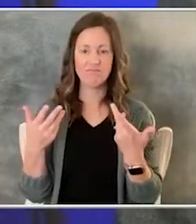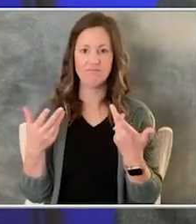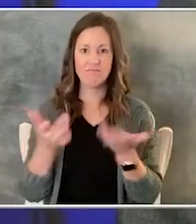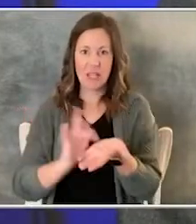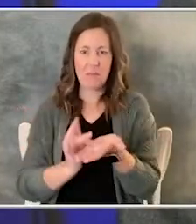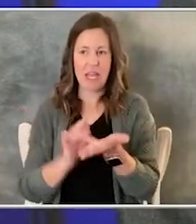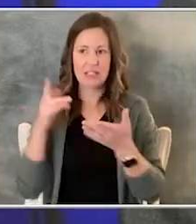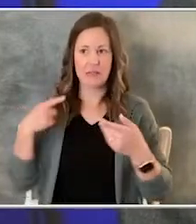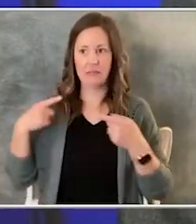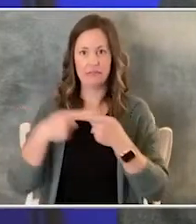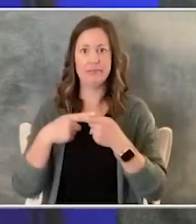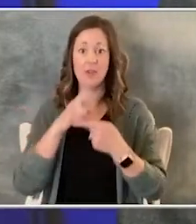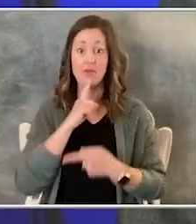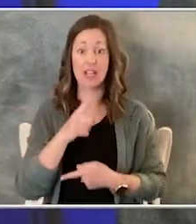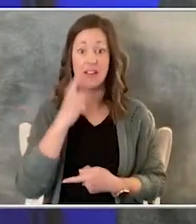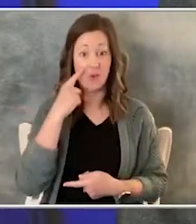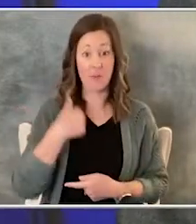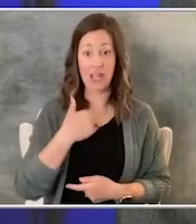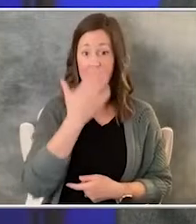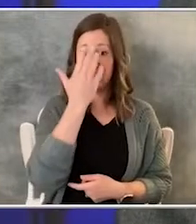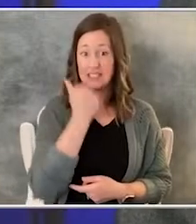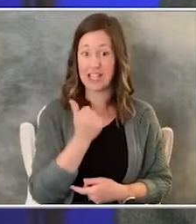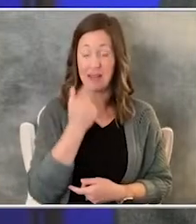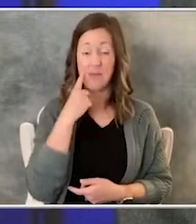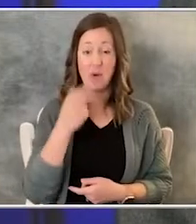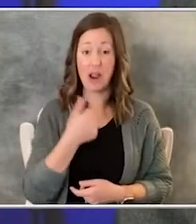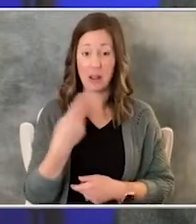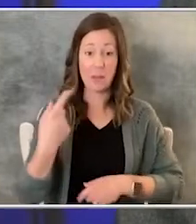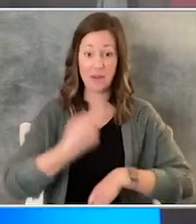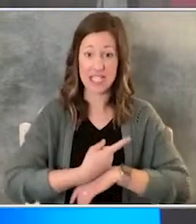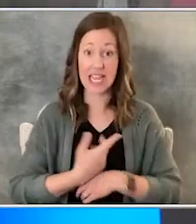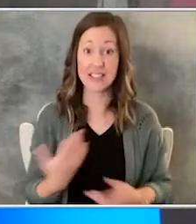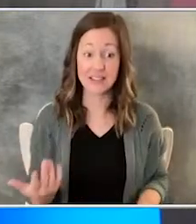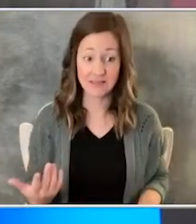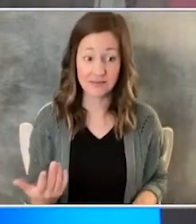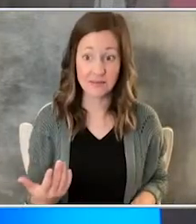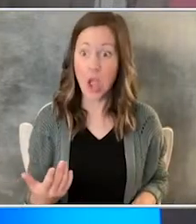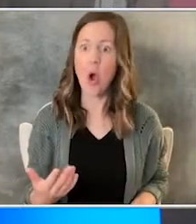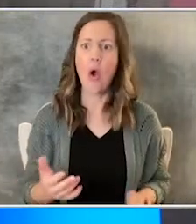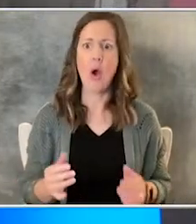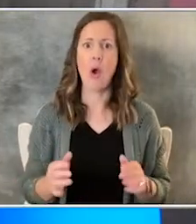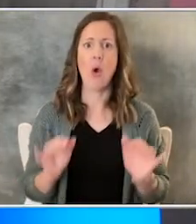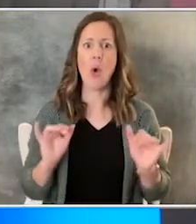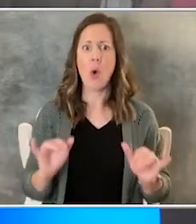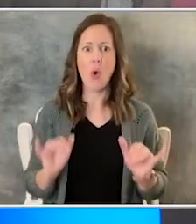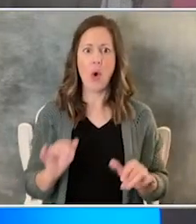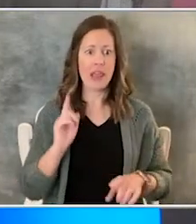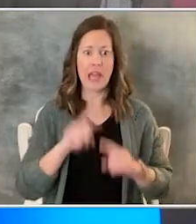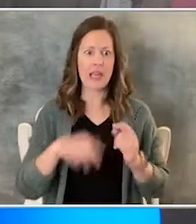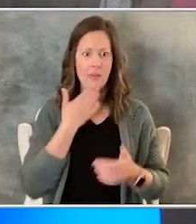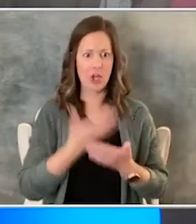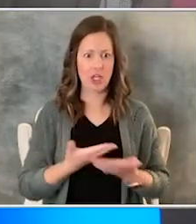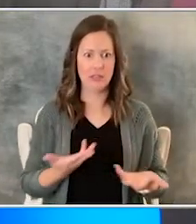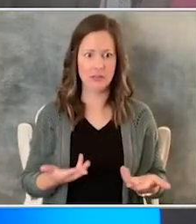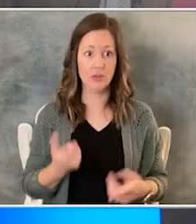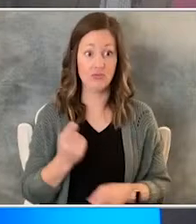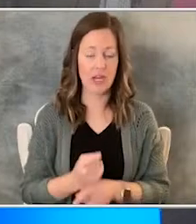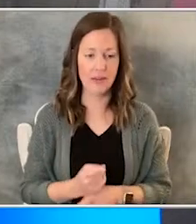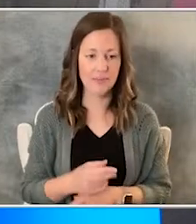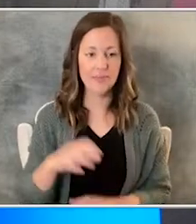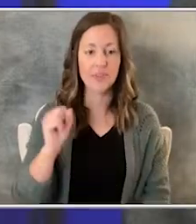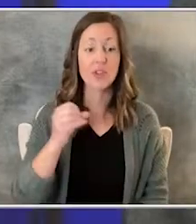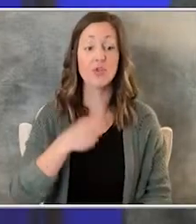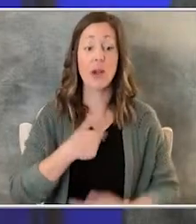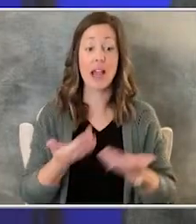Not really. I mean, we've done, I've had known cardiologists in the past that just don't use it, period, for